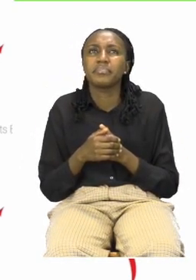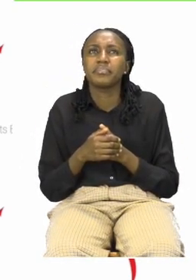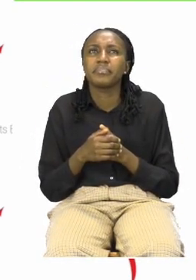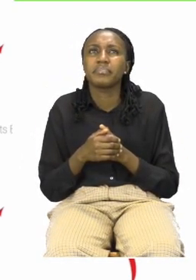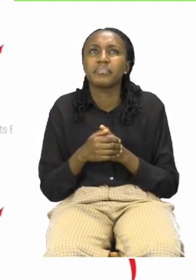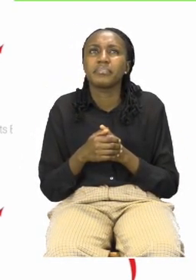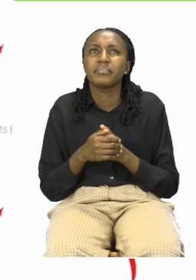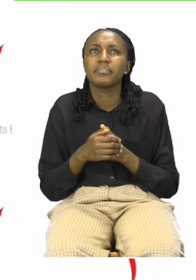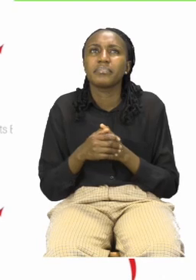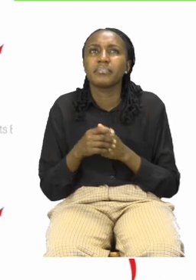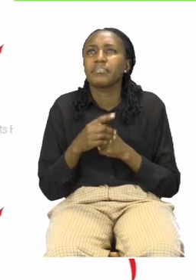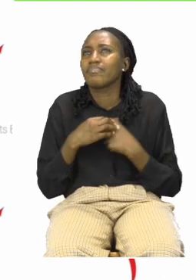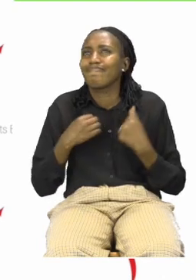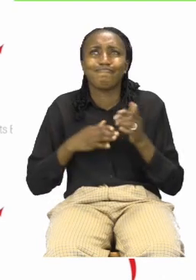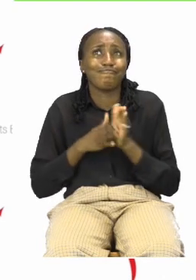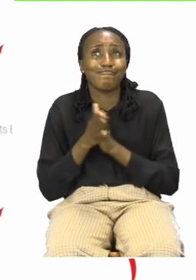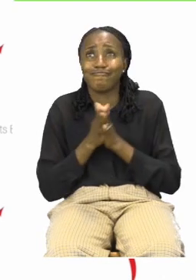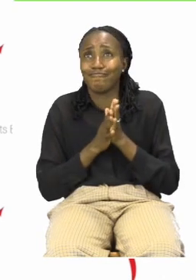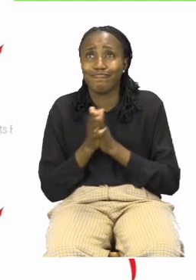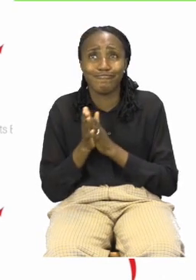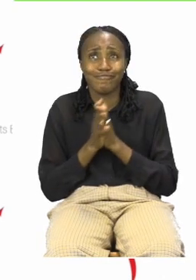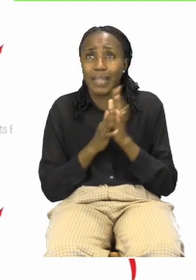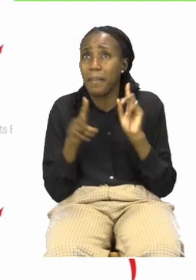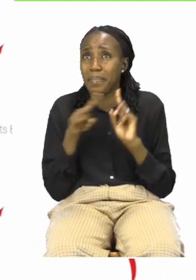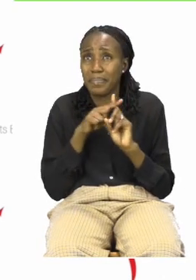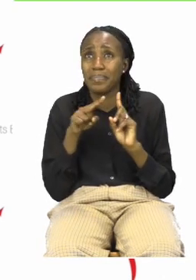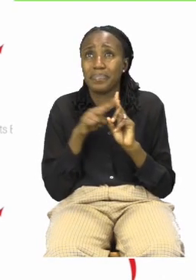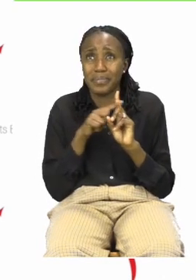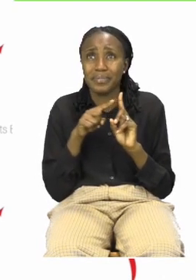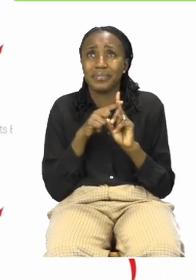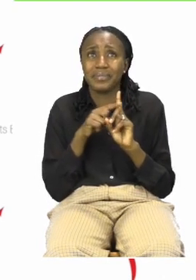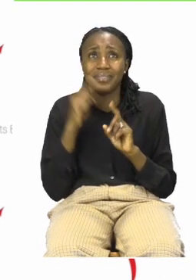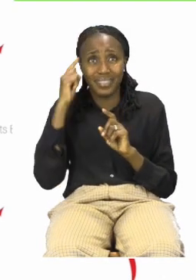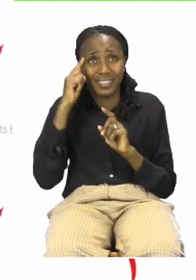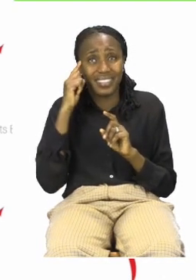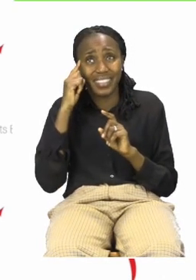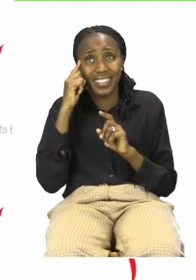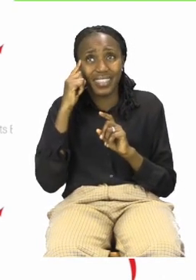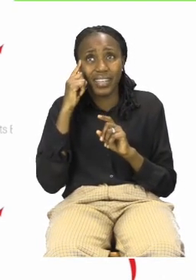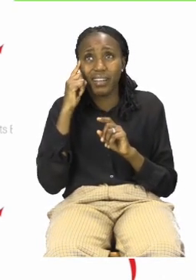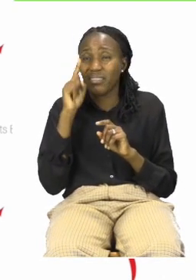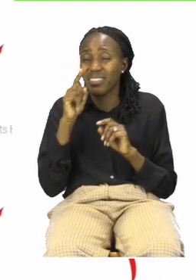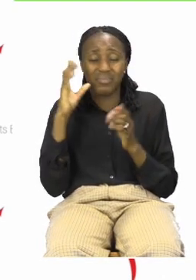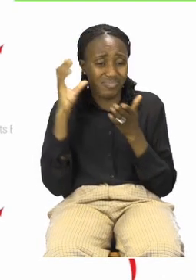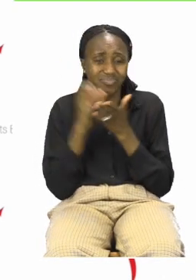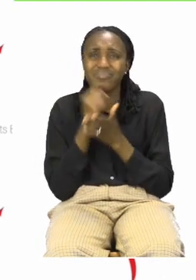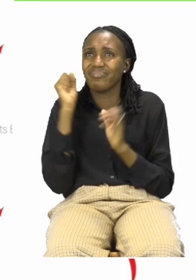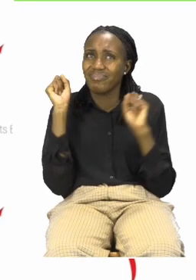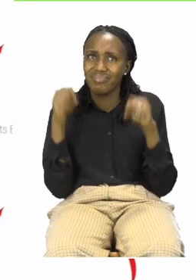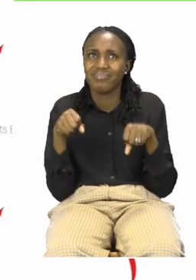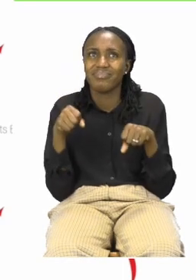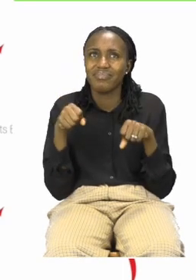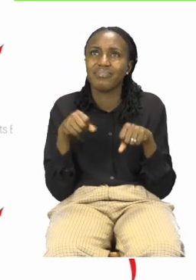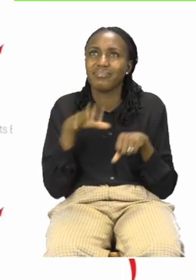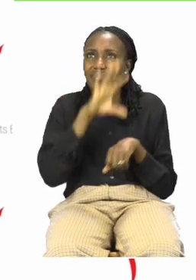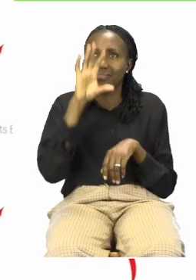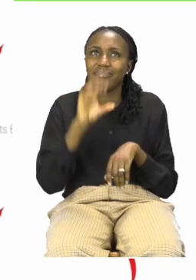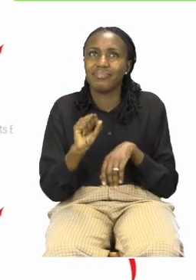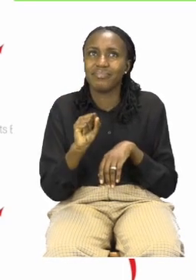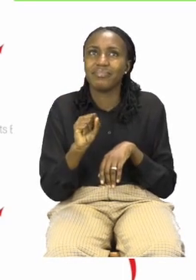were very optimistic that they would have definitely ranked amongst the top 3 in Africa at that